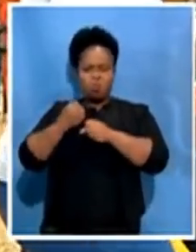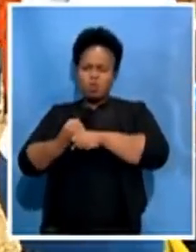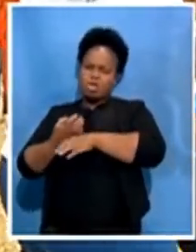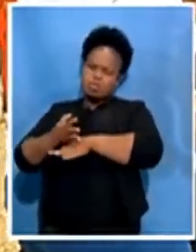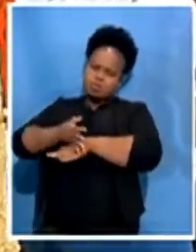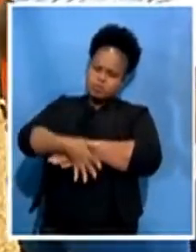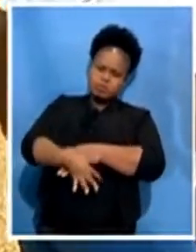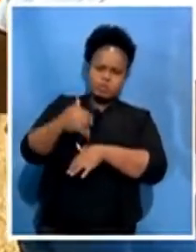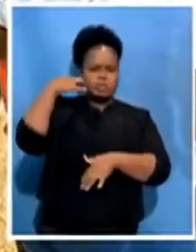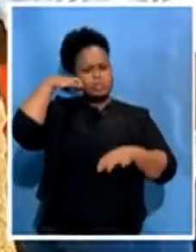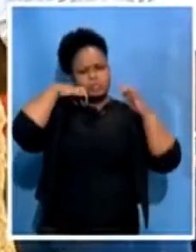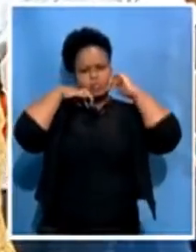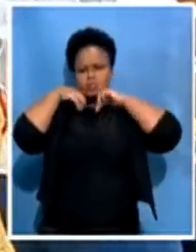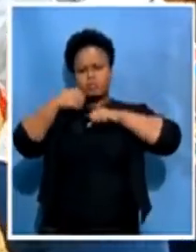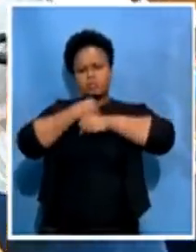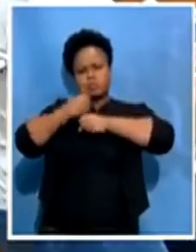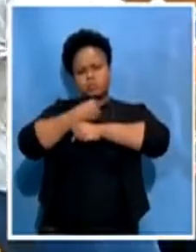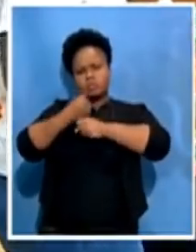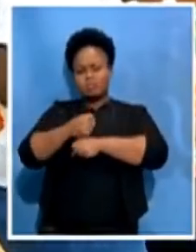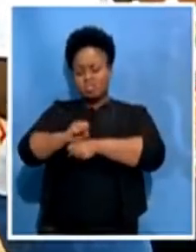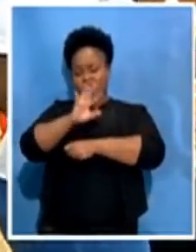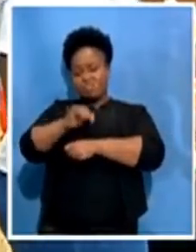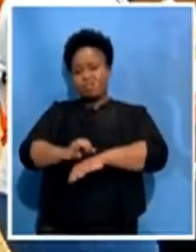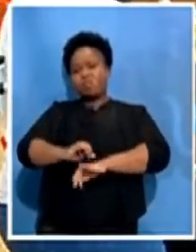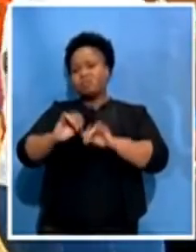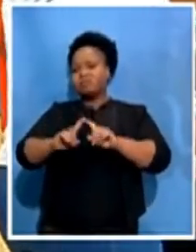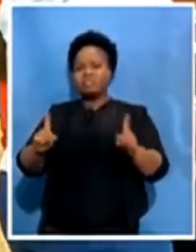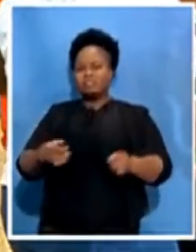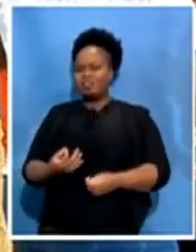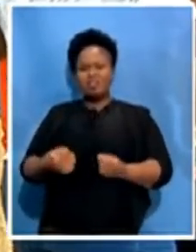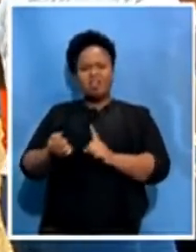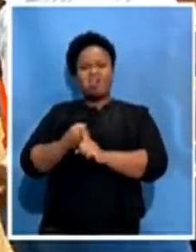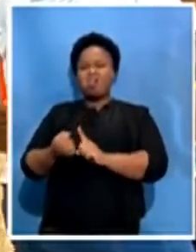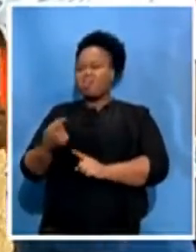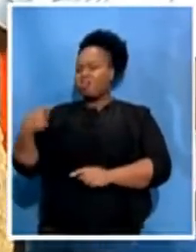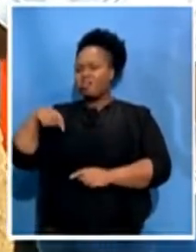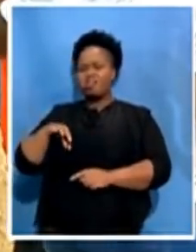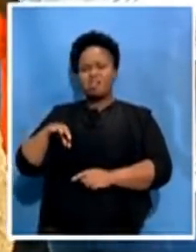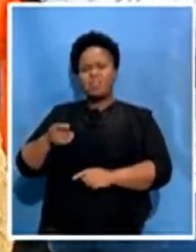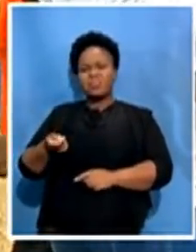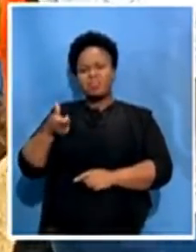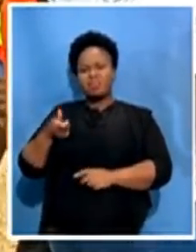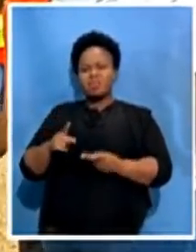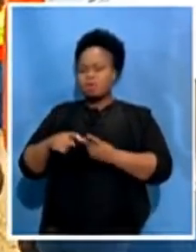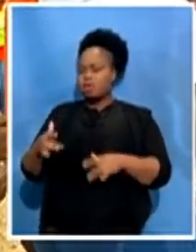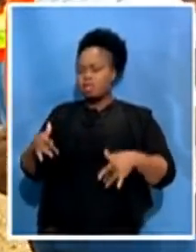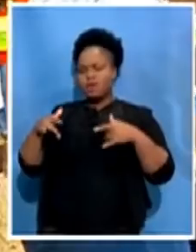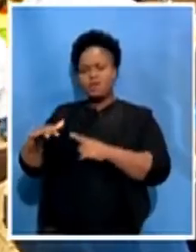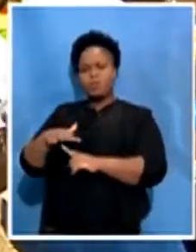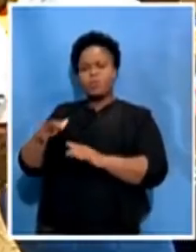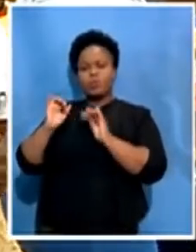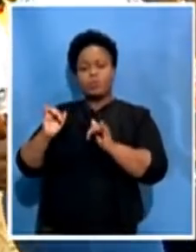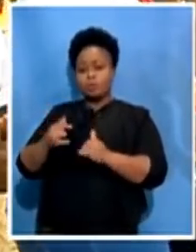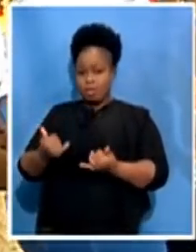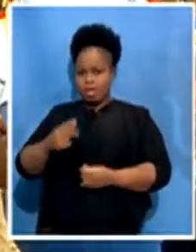are exploited, they're not paid properly, they don't live in good working conditions. So we are now seeing the EFF trying to intervene